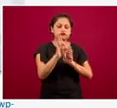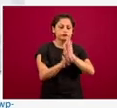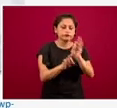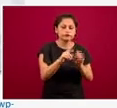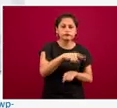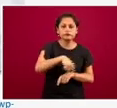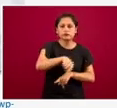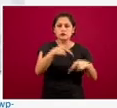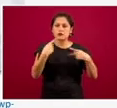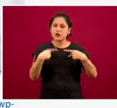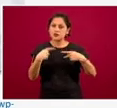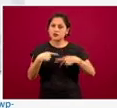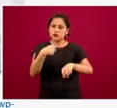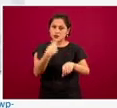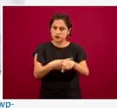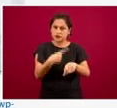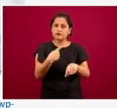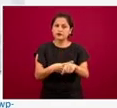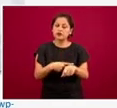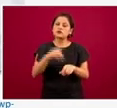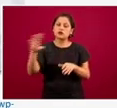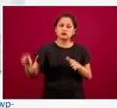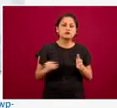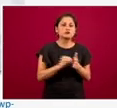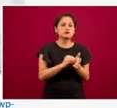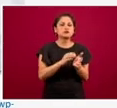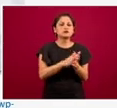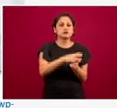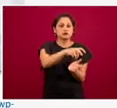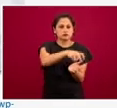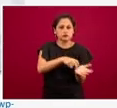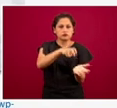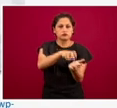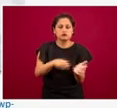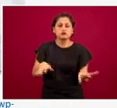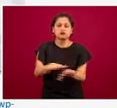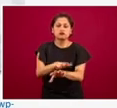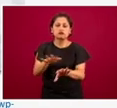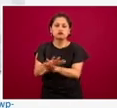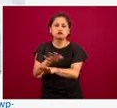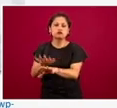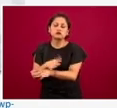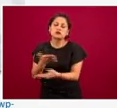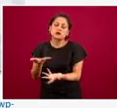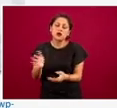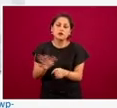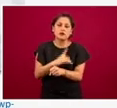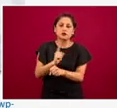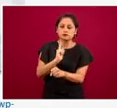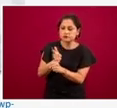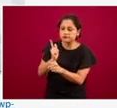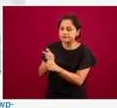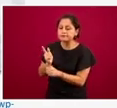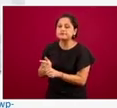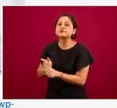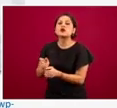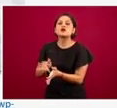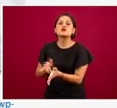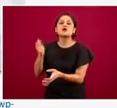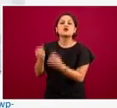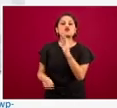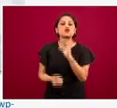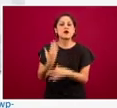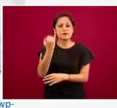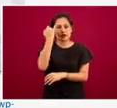basically cover all the detailed information regarding how to best treat